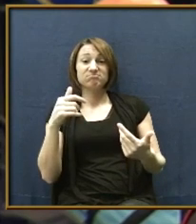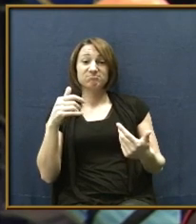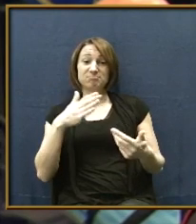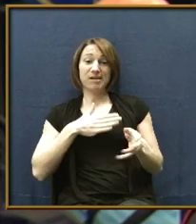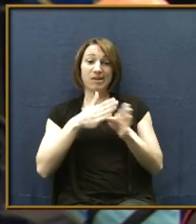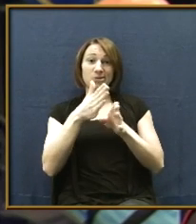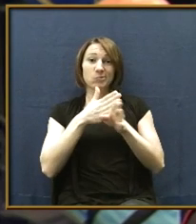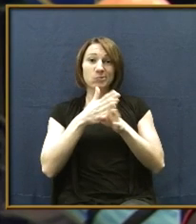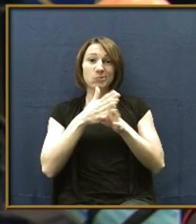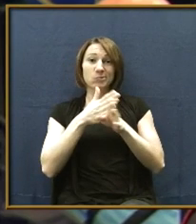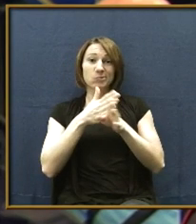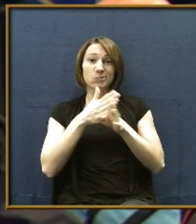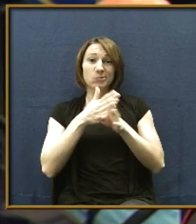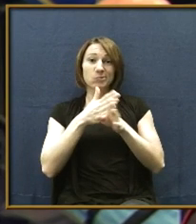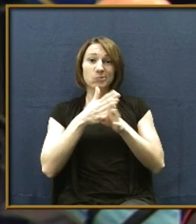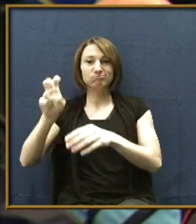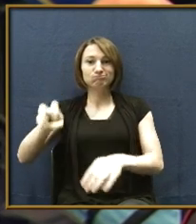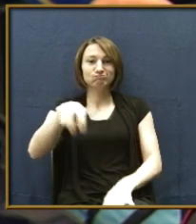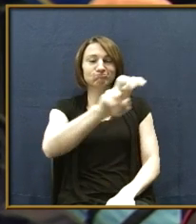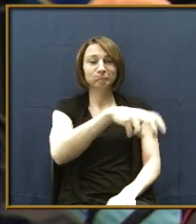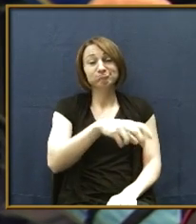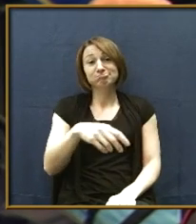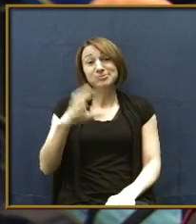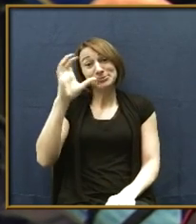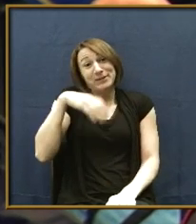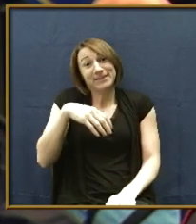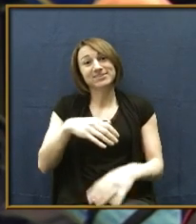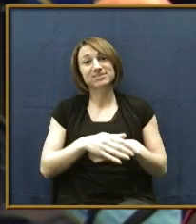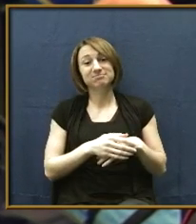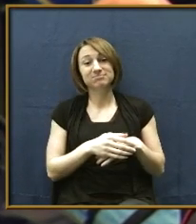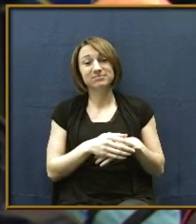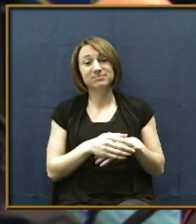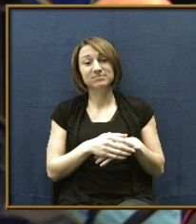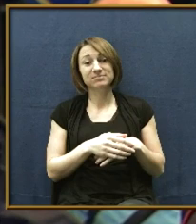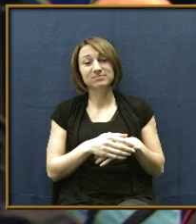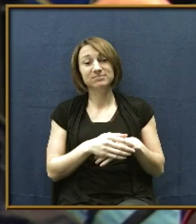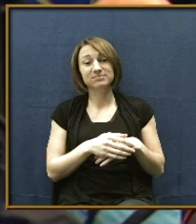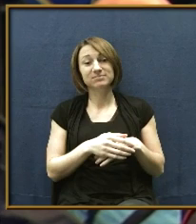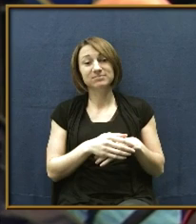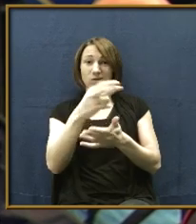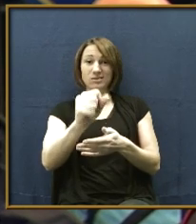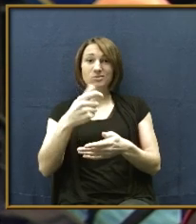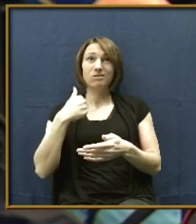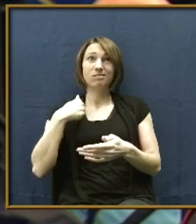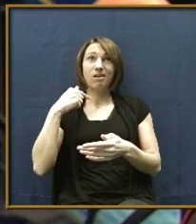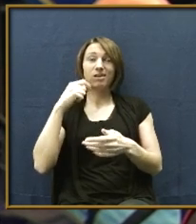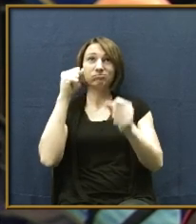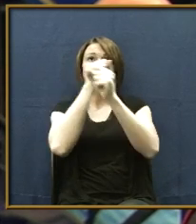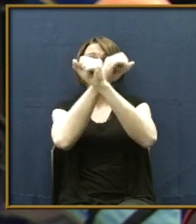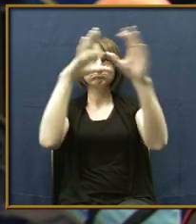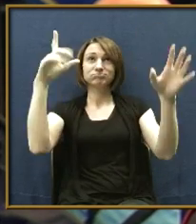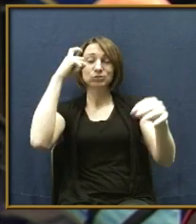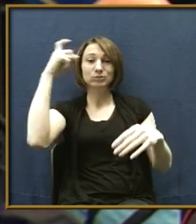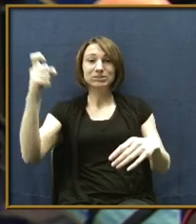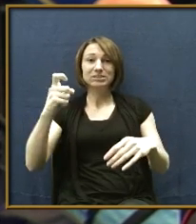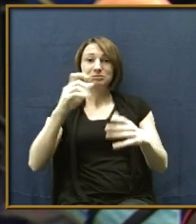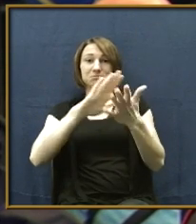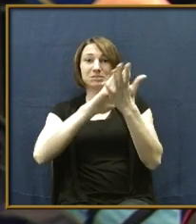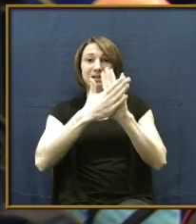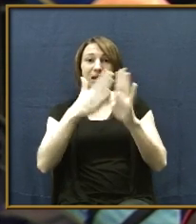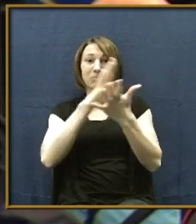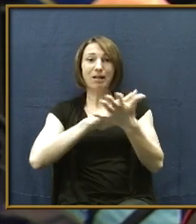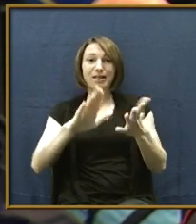careers. I never dreamt of being a college president. I mapped out my previous job